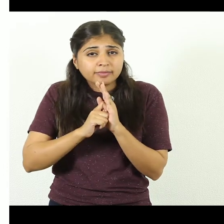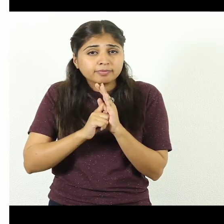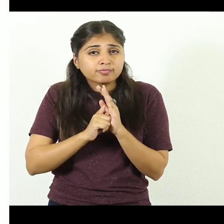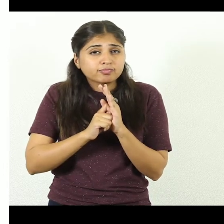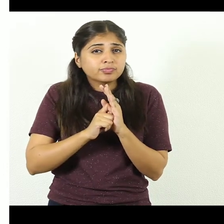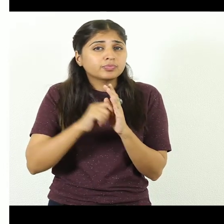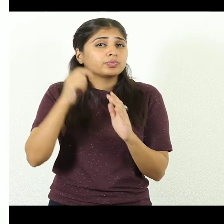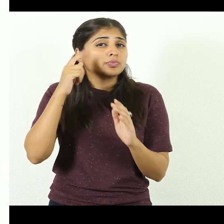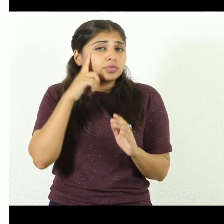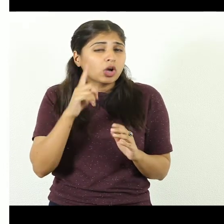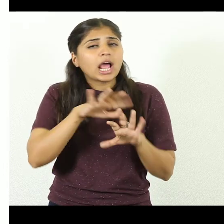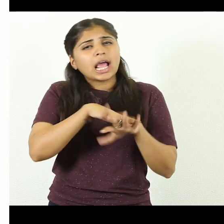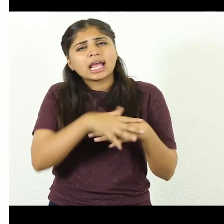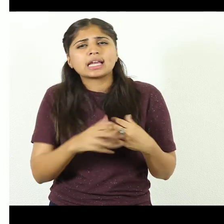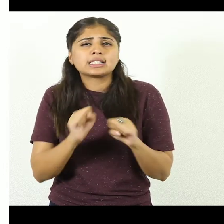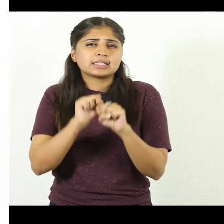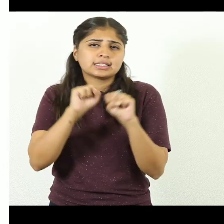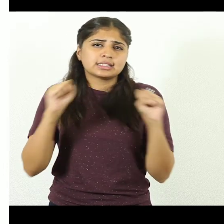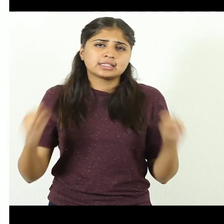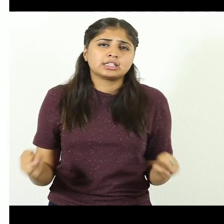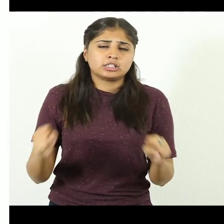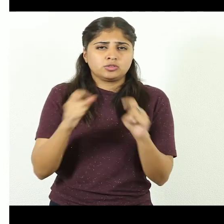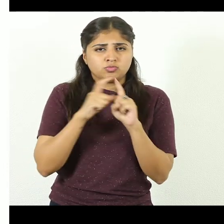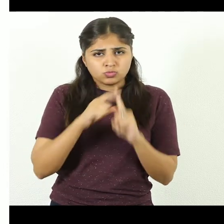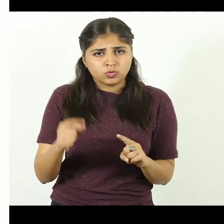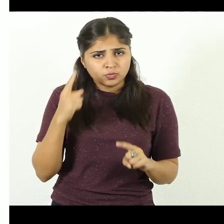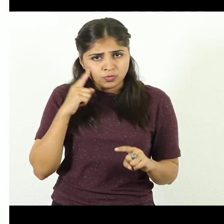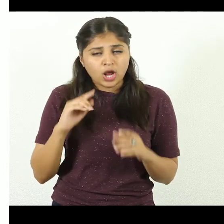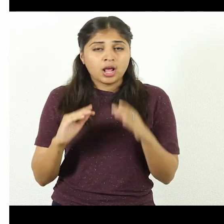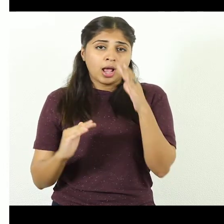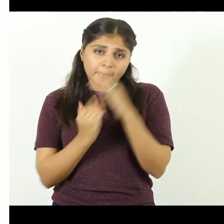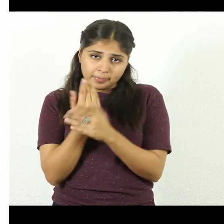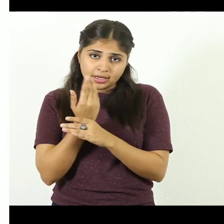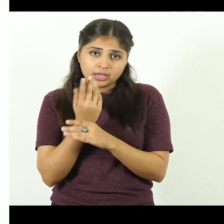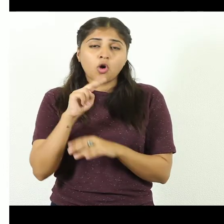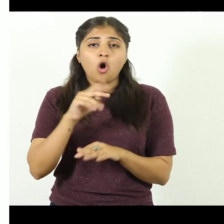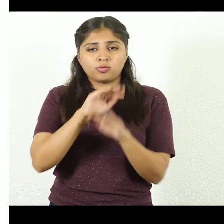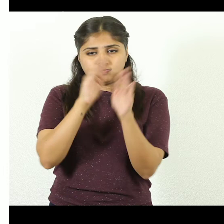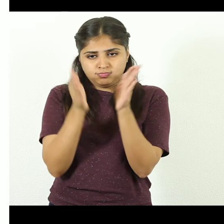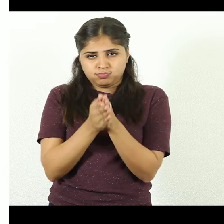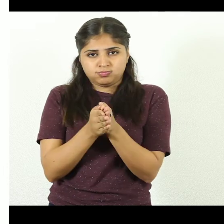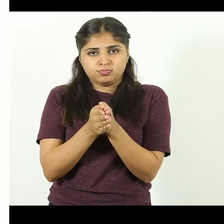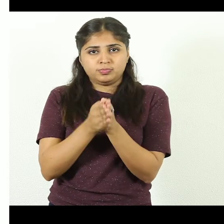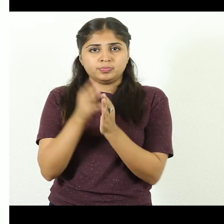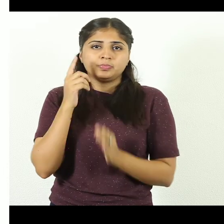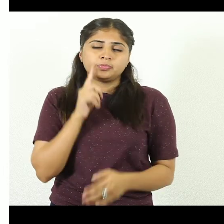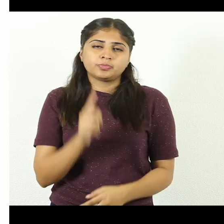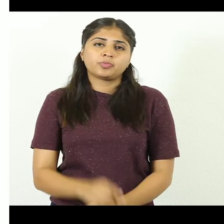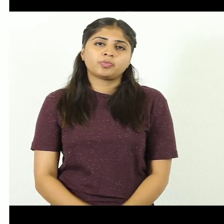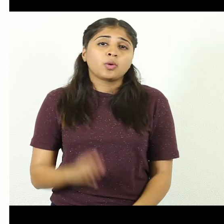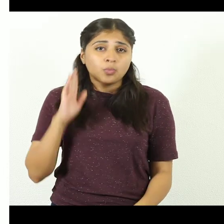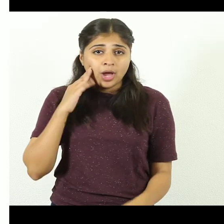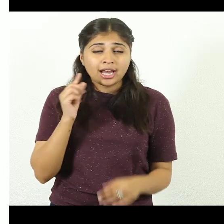the key consideration for any system implementation, upgrade, or consolidation.